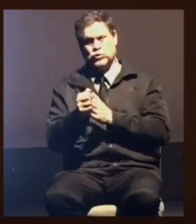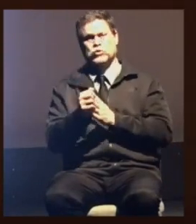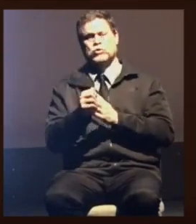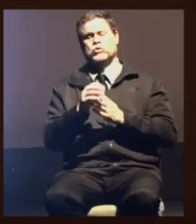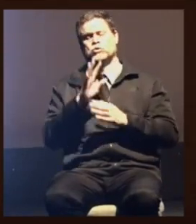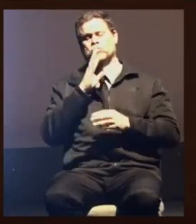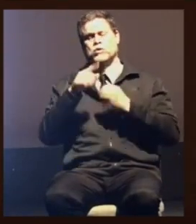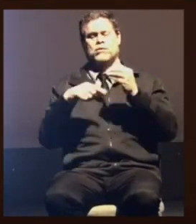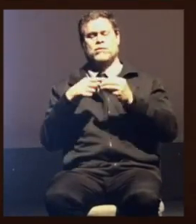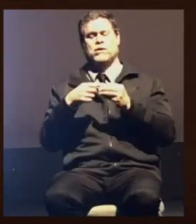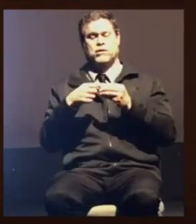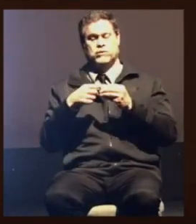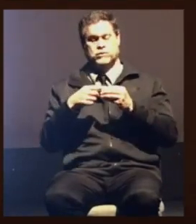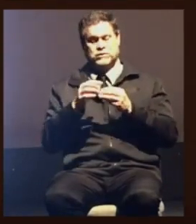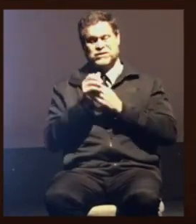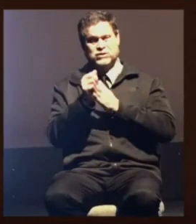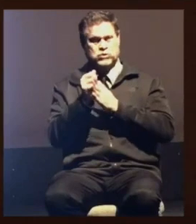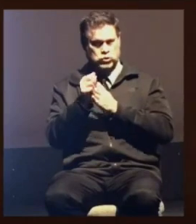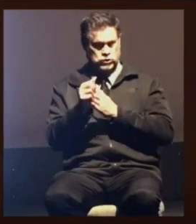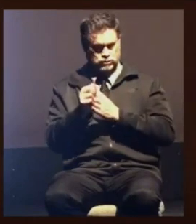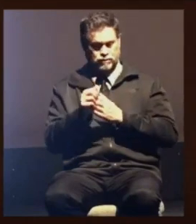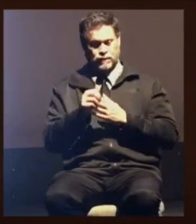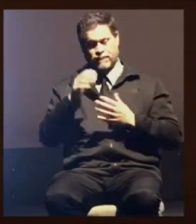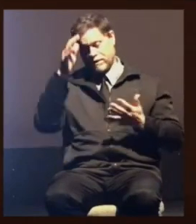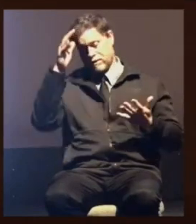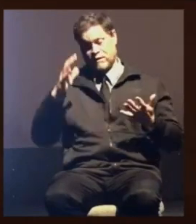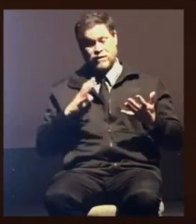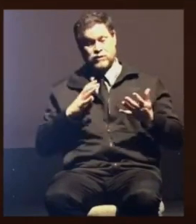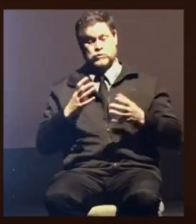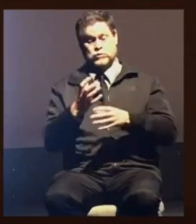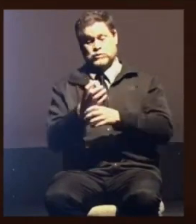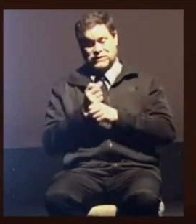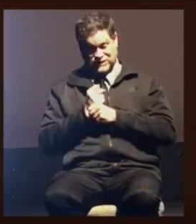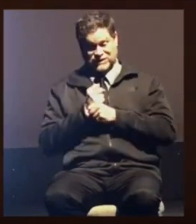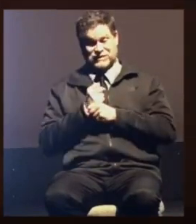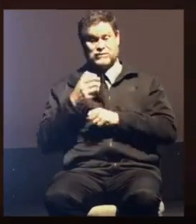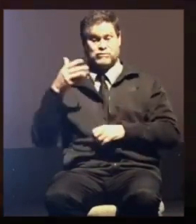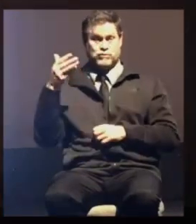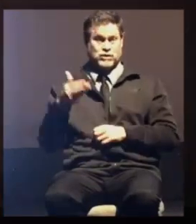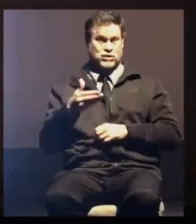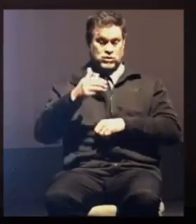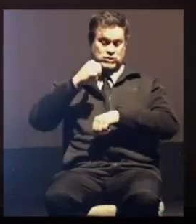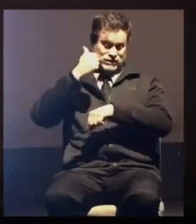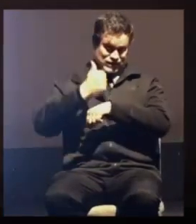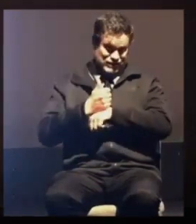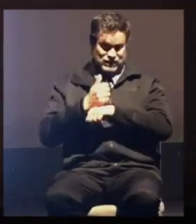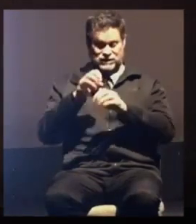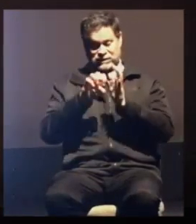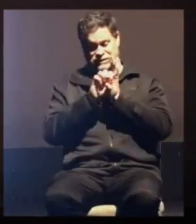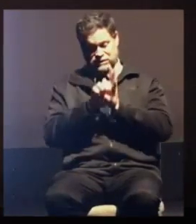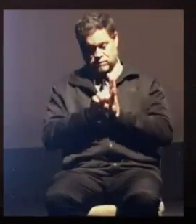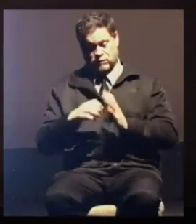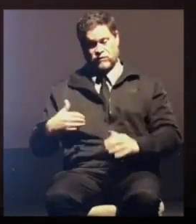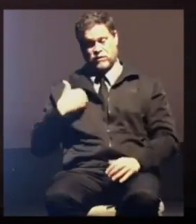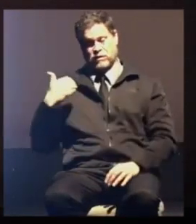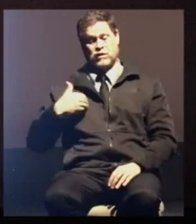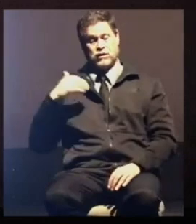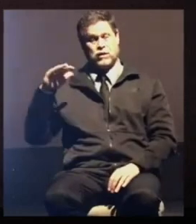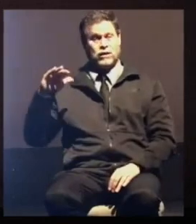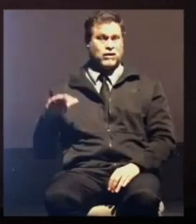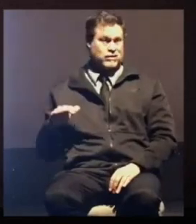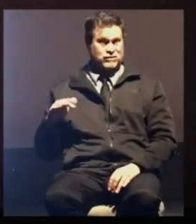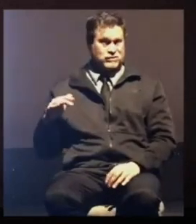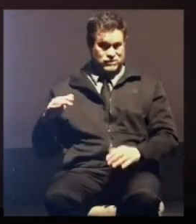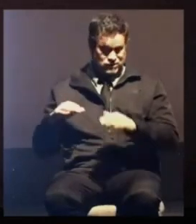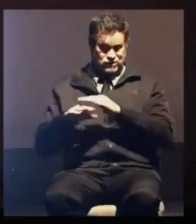talk leadership, that the guys who get it and have been there set the example for the young guys. The